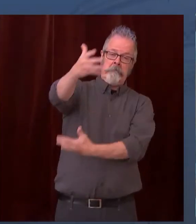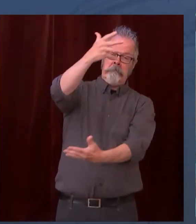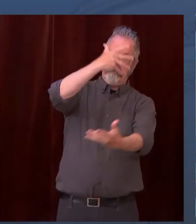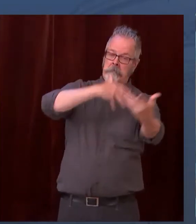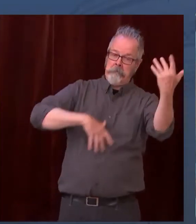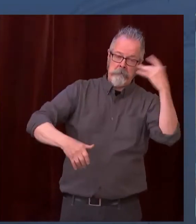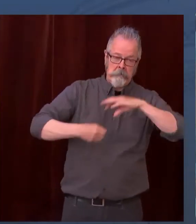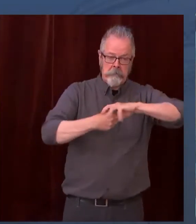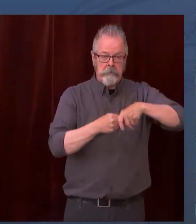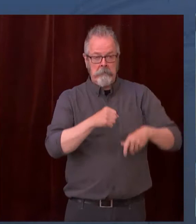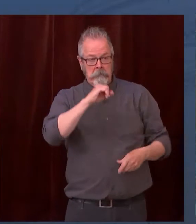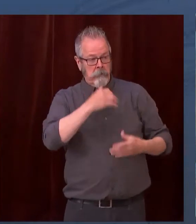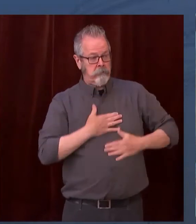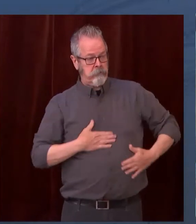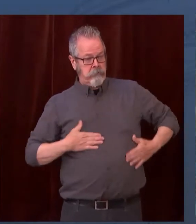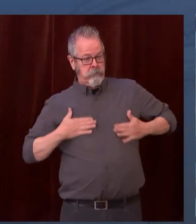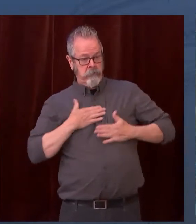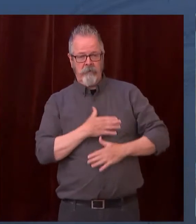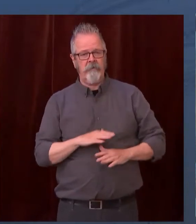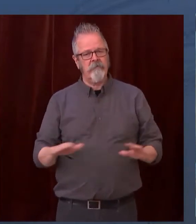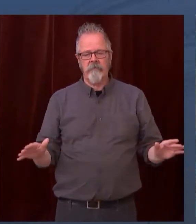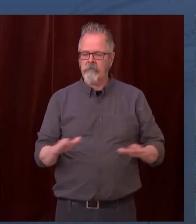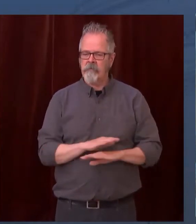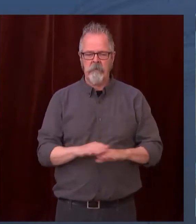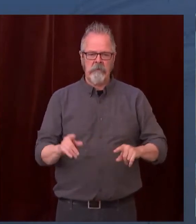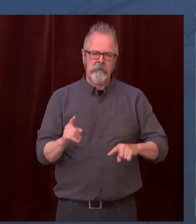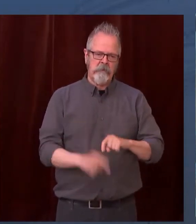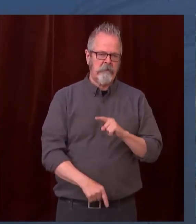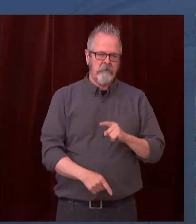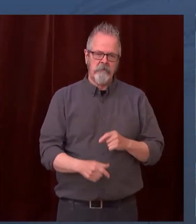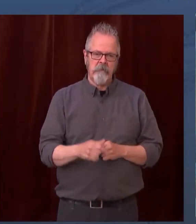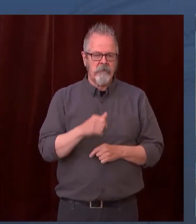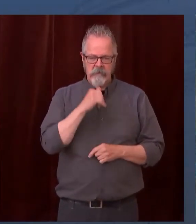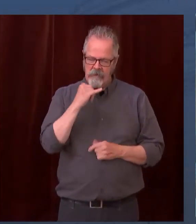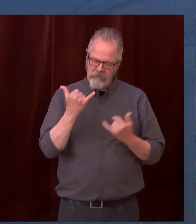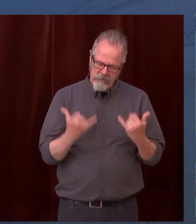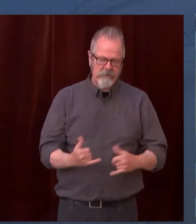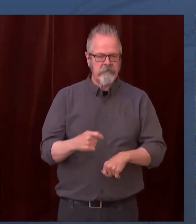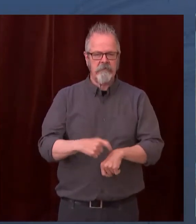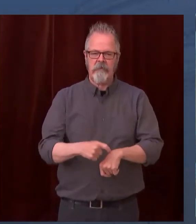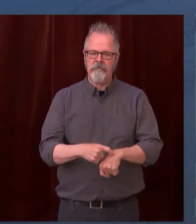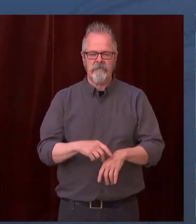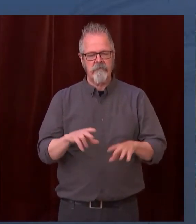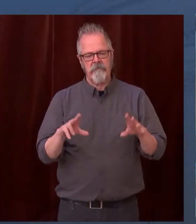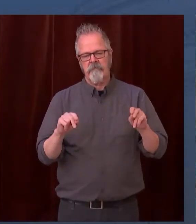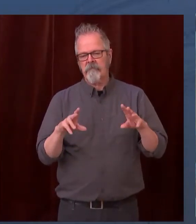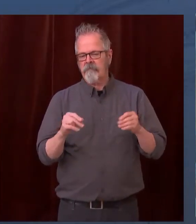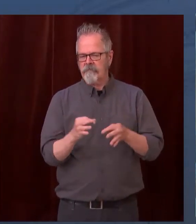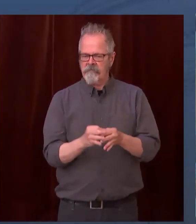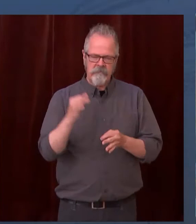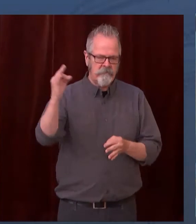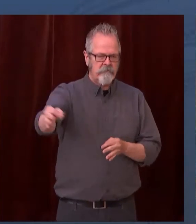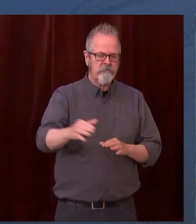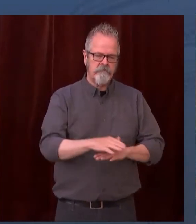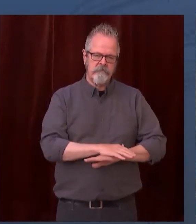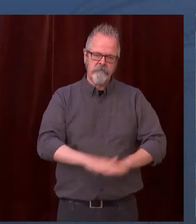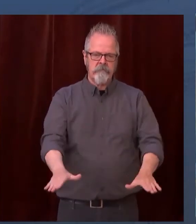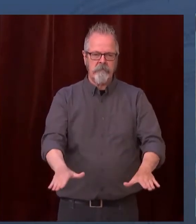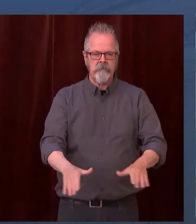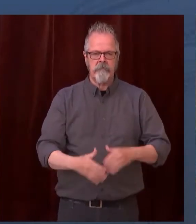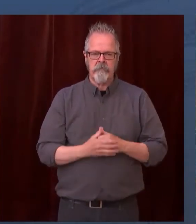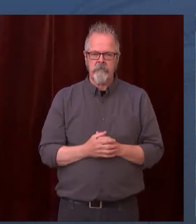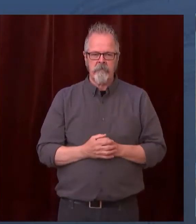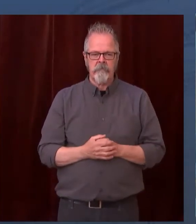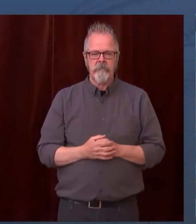must. Together, we'll get through this. We can all do our part to protect our community, our friends, and our family. It's absolutely